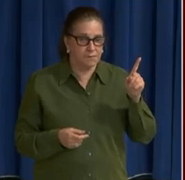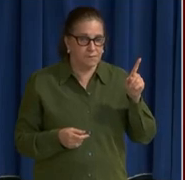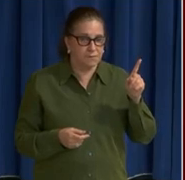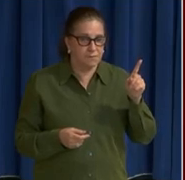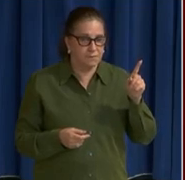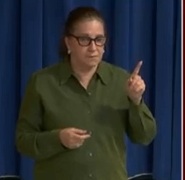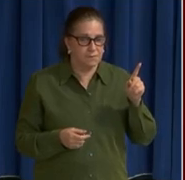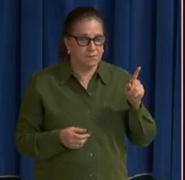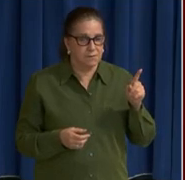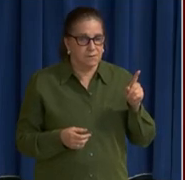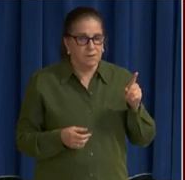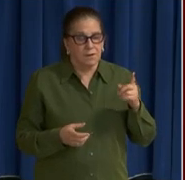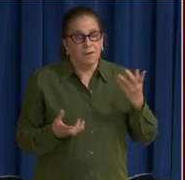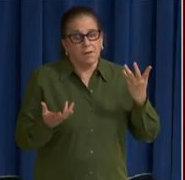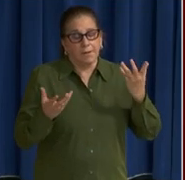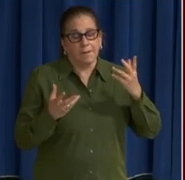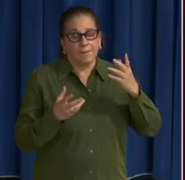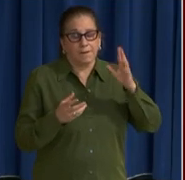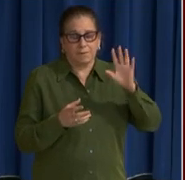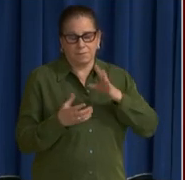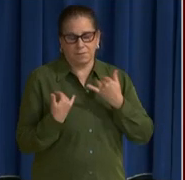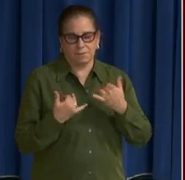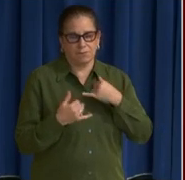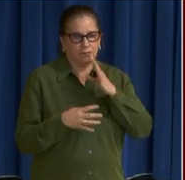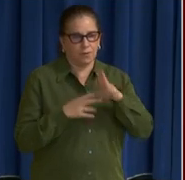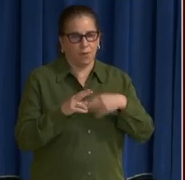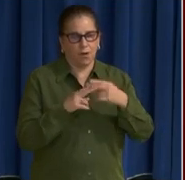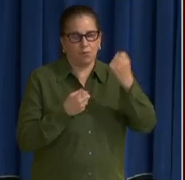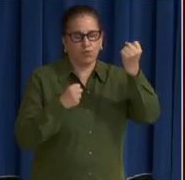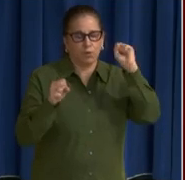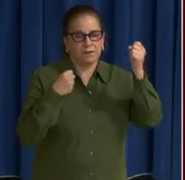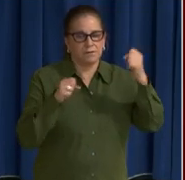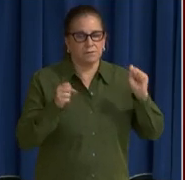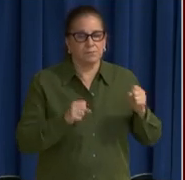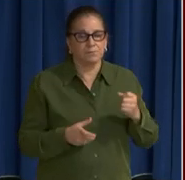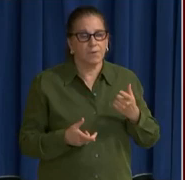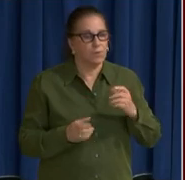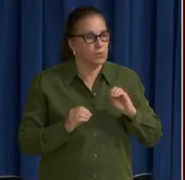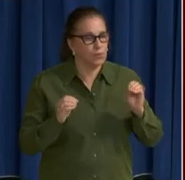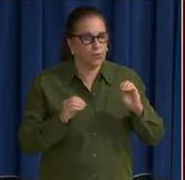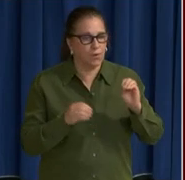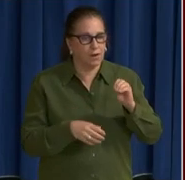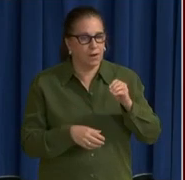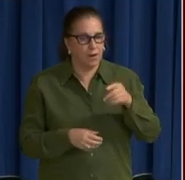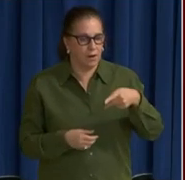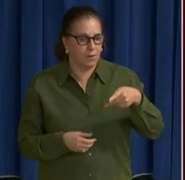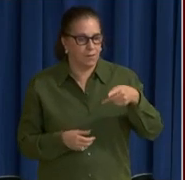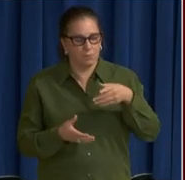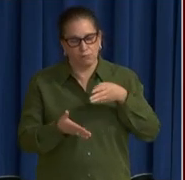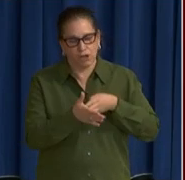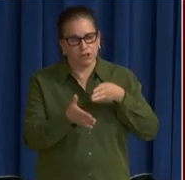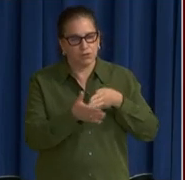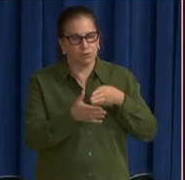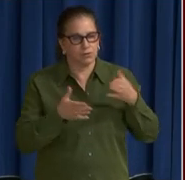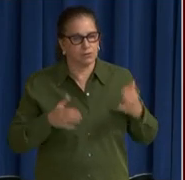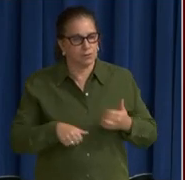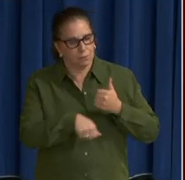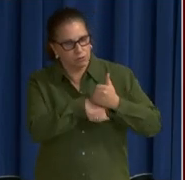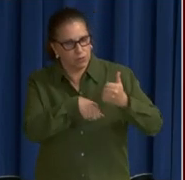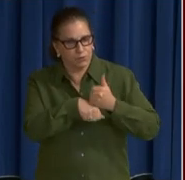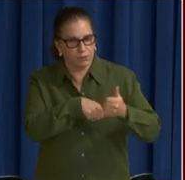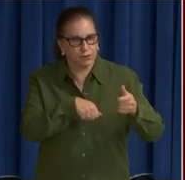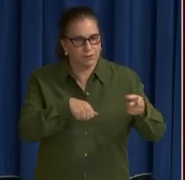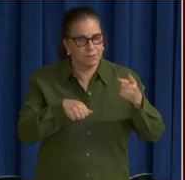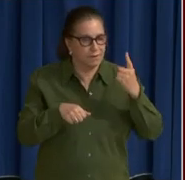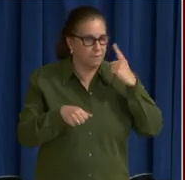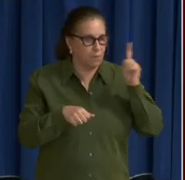because police officers are not presenting probable cause. I think that the U.S. Attorney was mistaken,